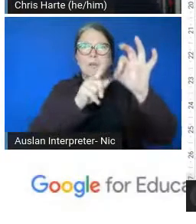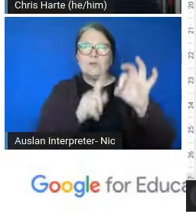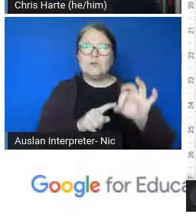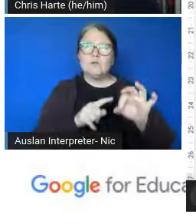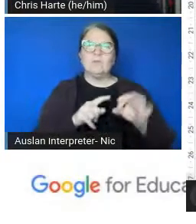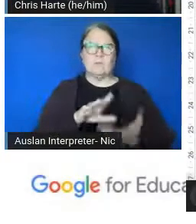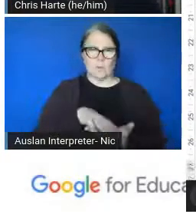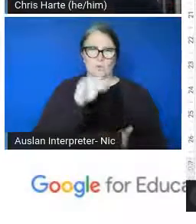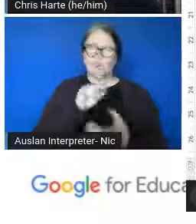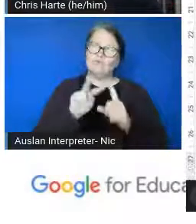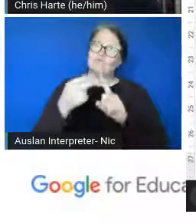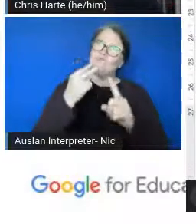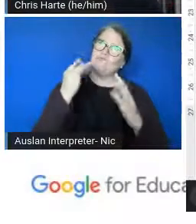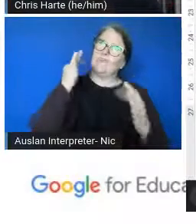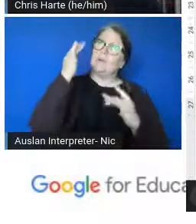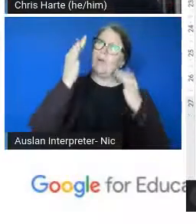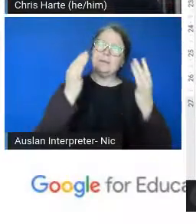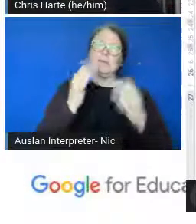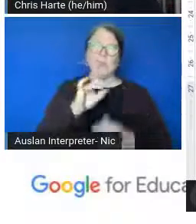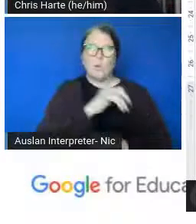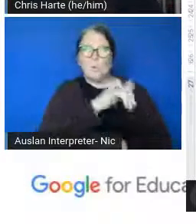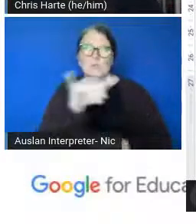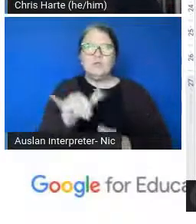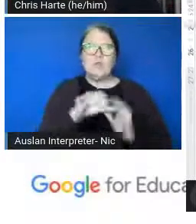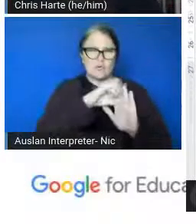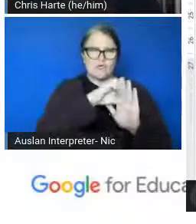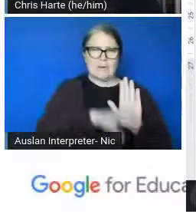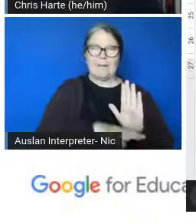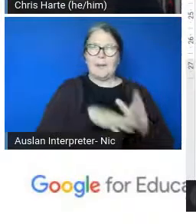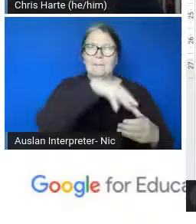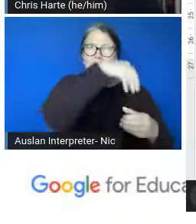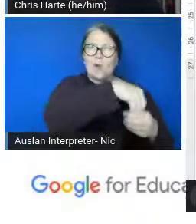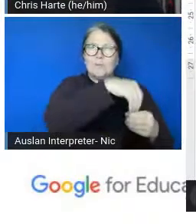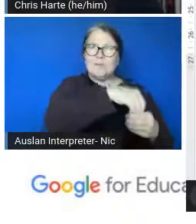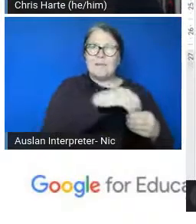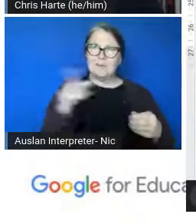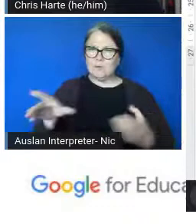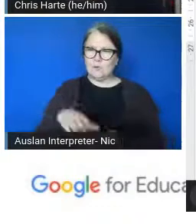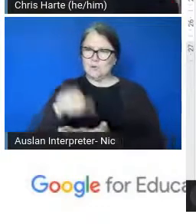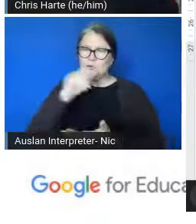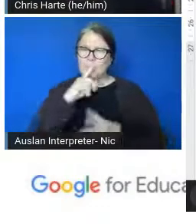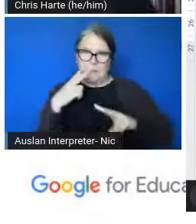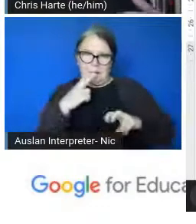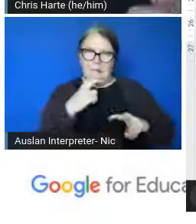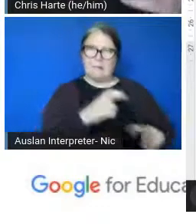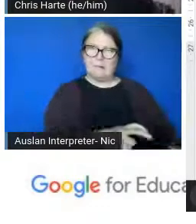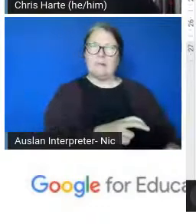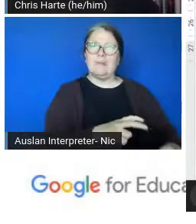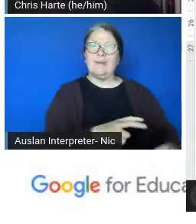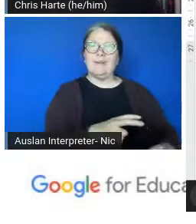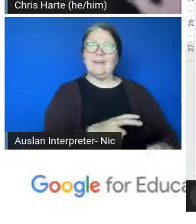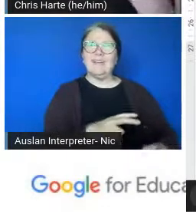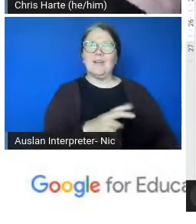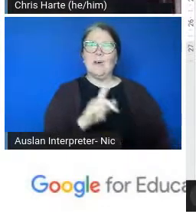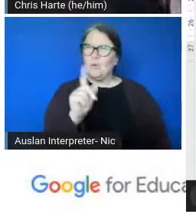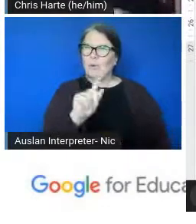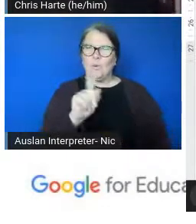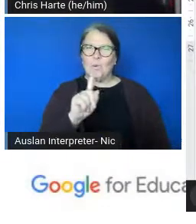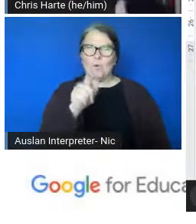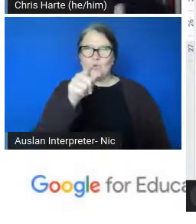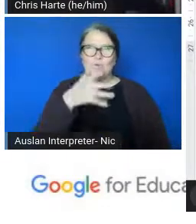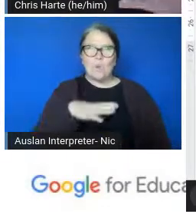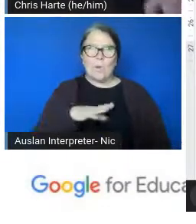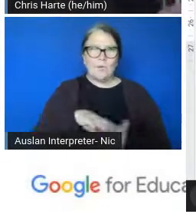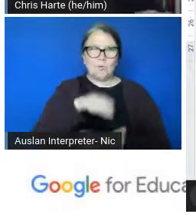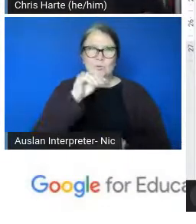students investigate? What do you want the students to write, create, perform, or build? List of the likely final products. I say likely